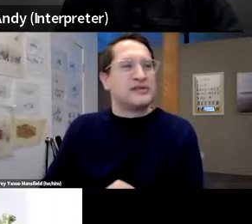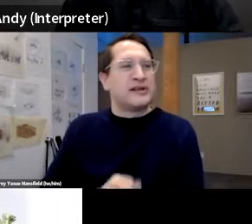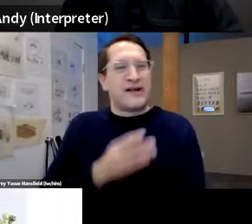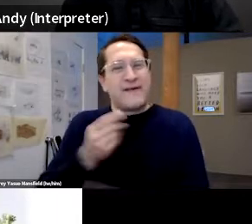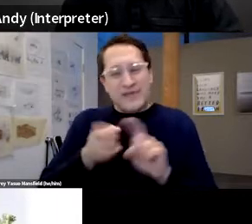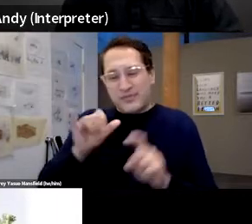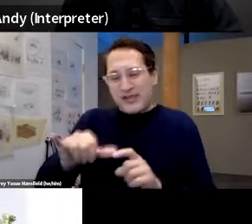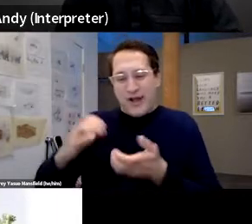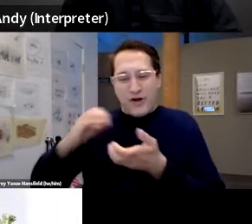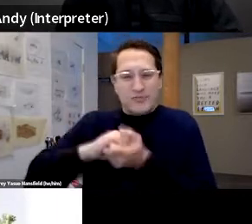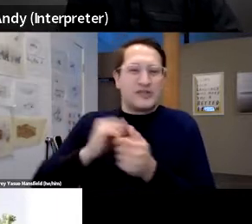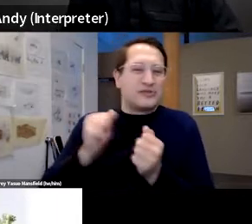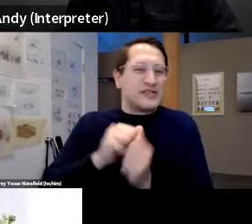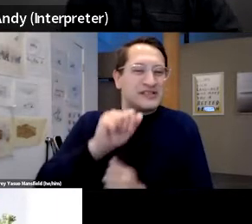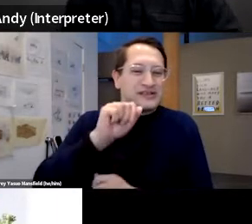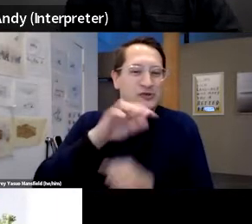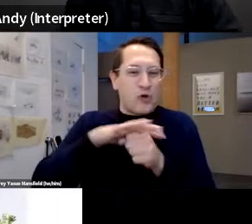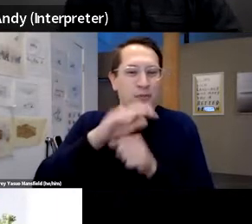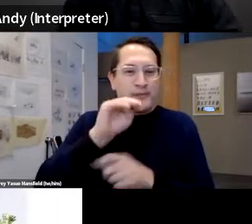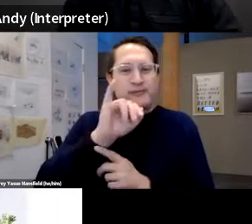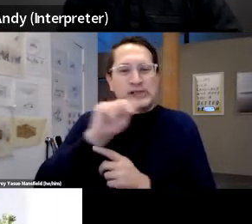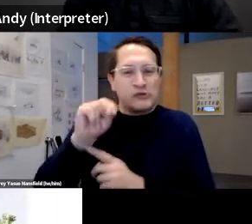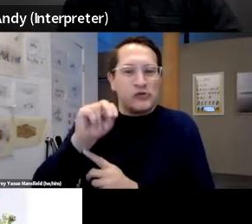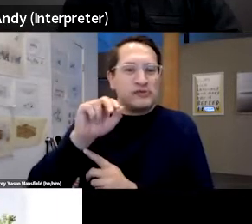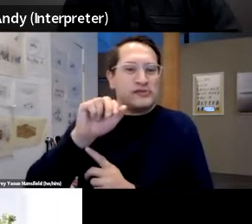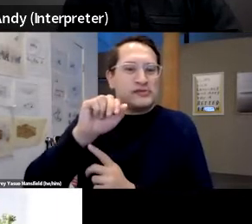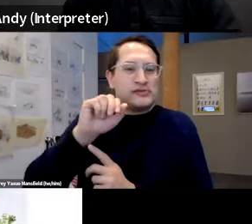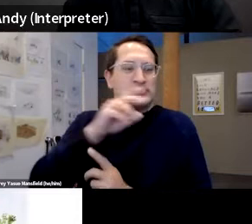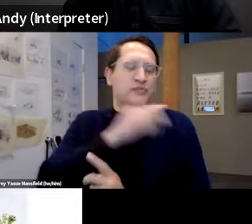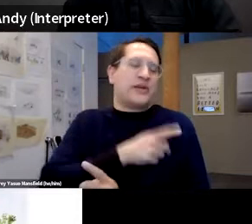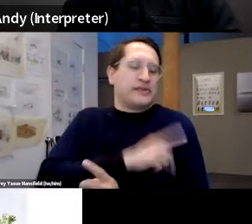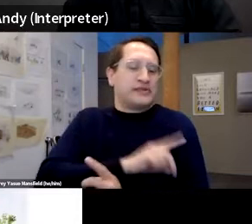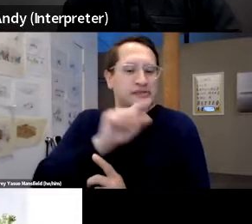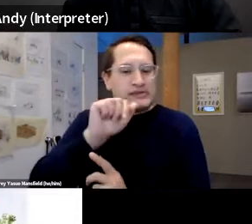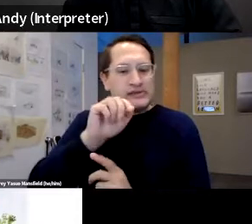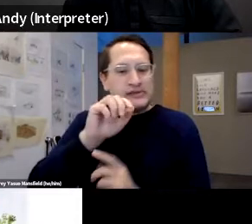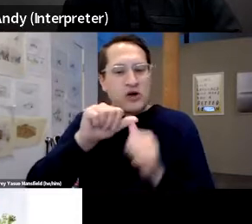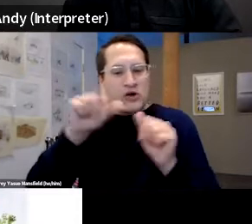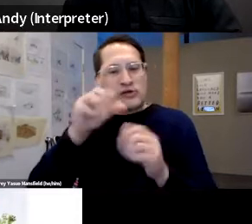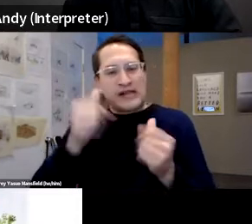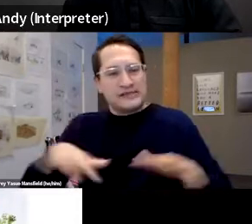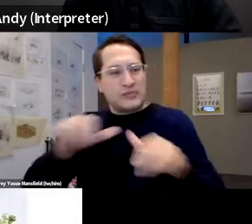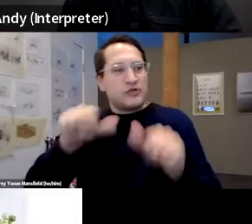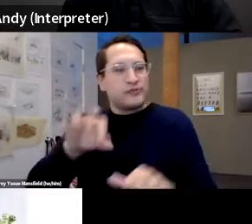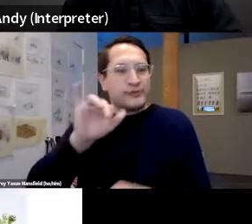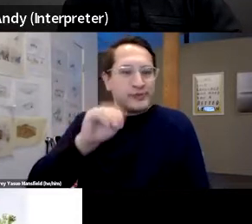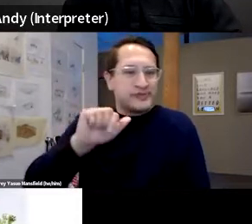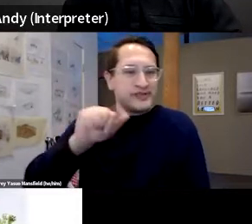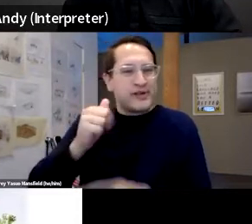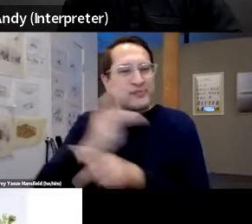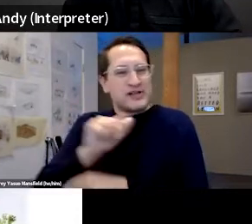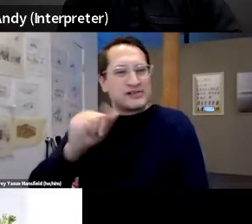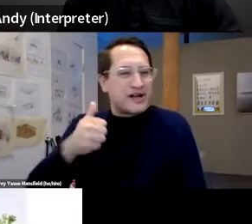to the campus. From that collaboration with the local Minneapolis and Minnesota